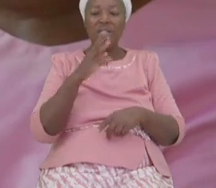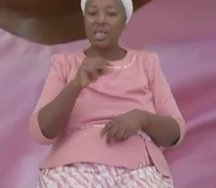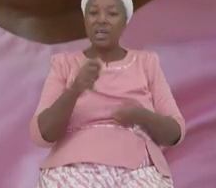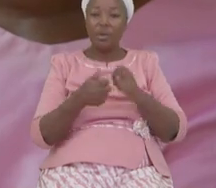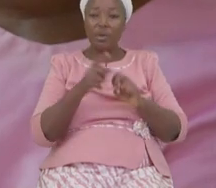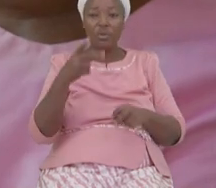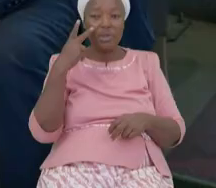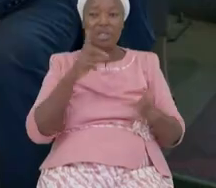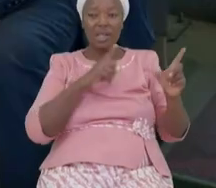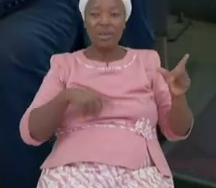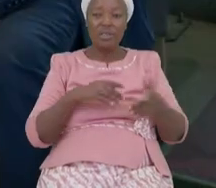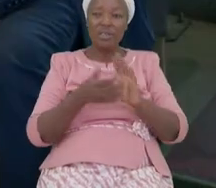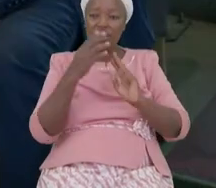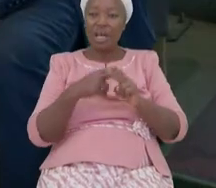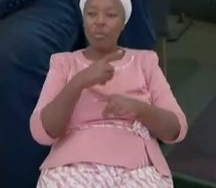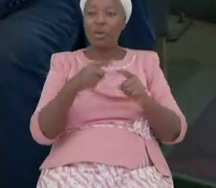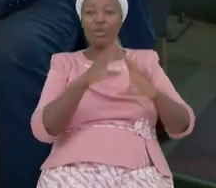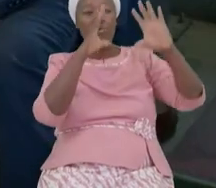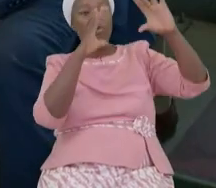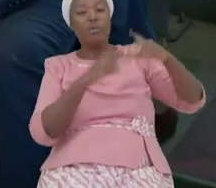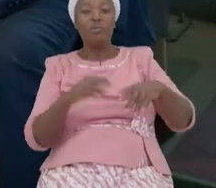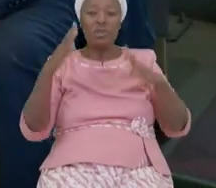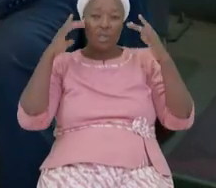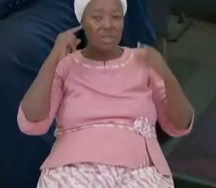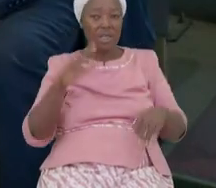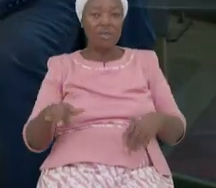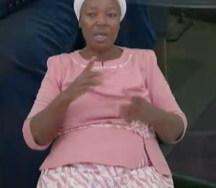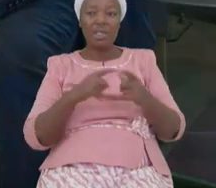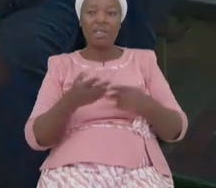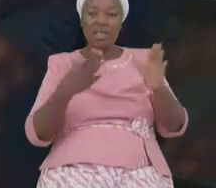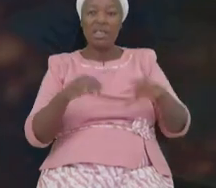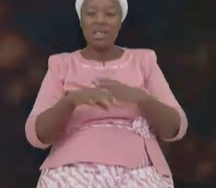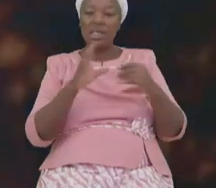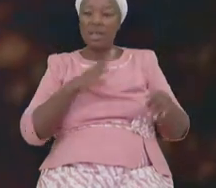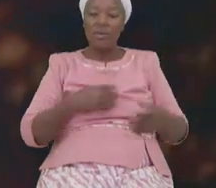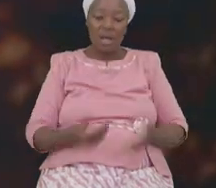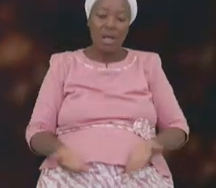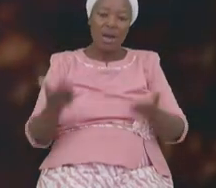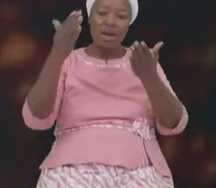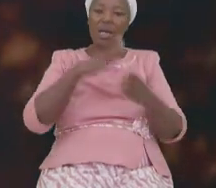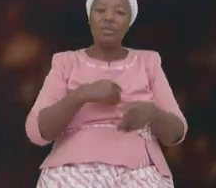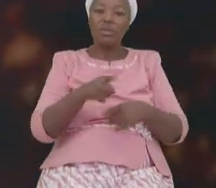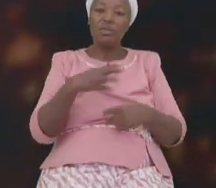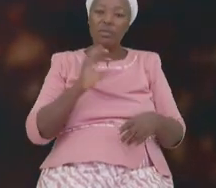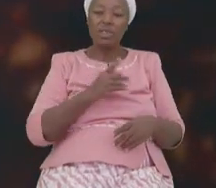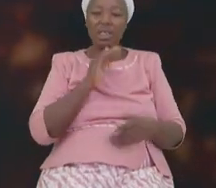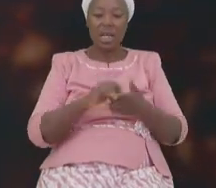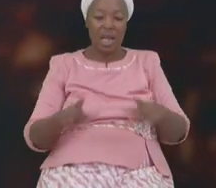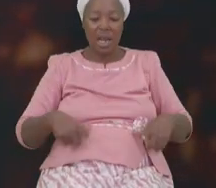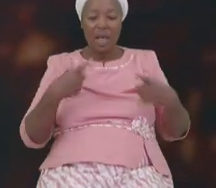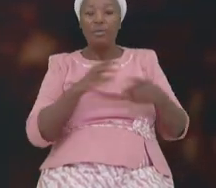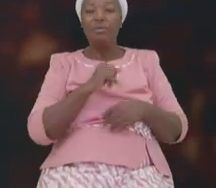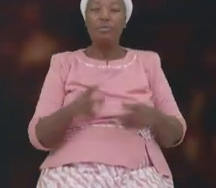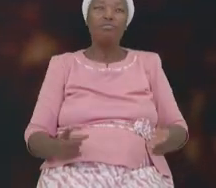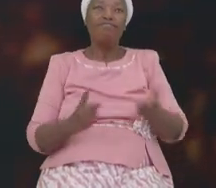the Lord. And when the trumpet shall sound and the dead in Christ shall rise, and those of us who are alive will be caught up together with them